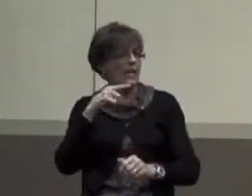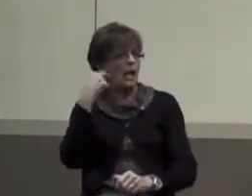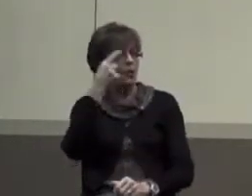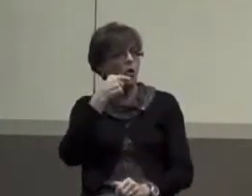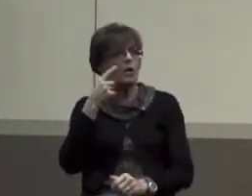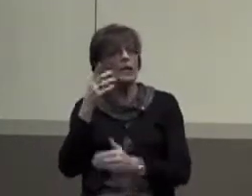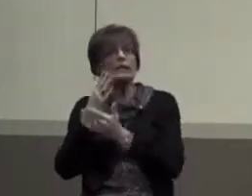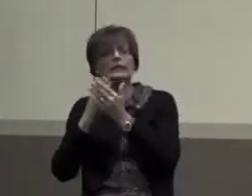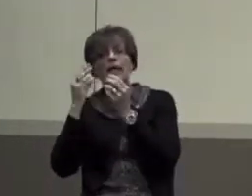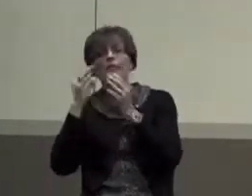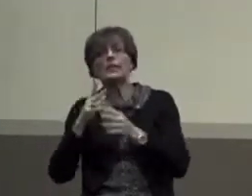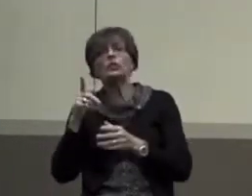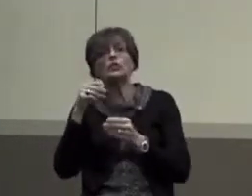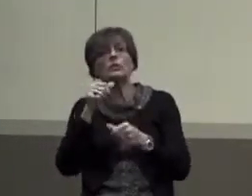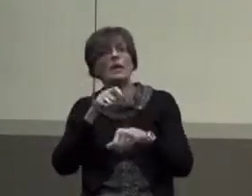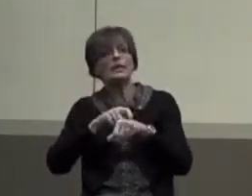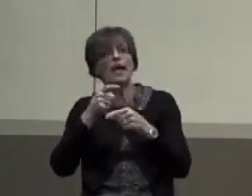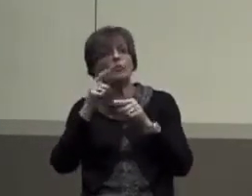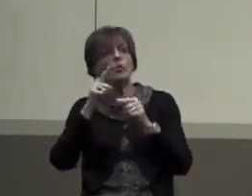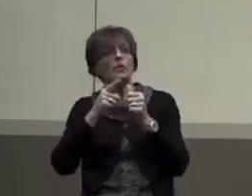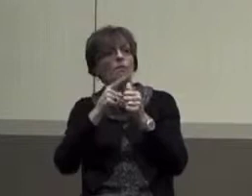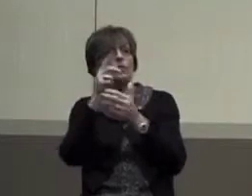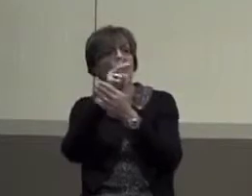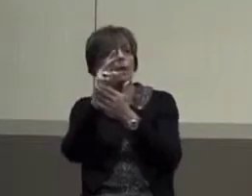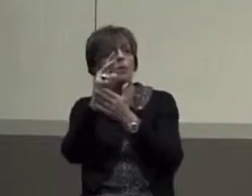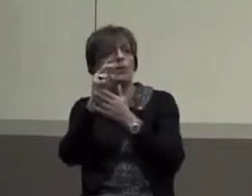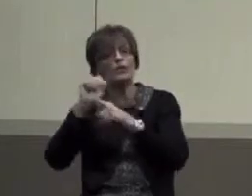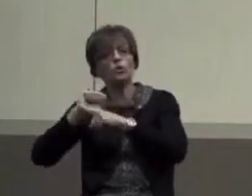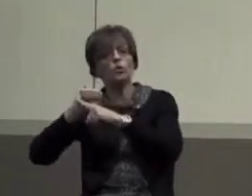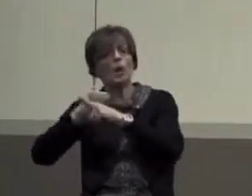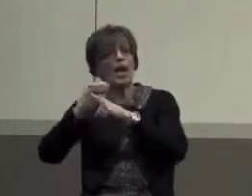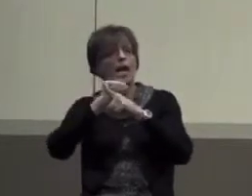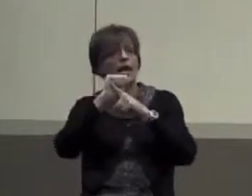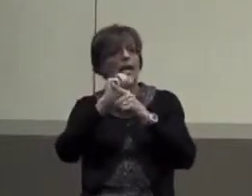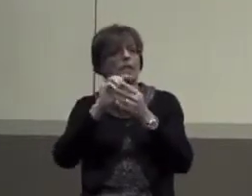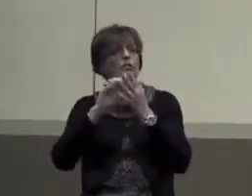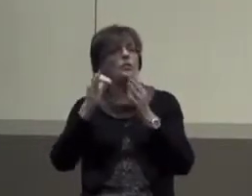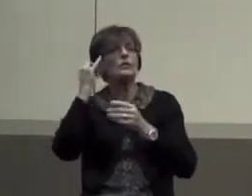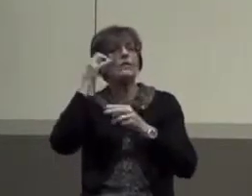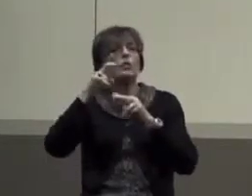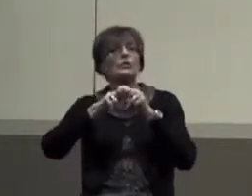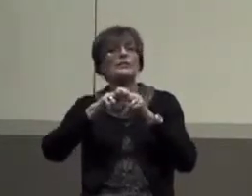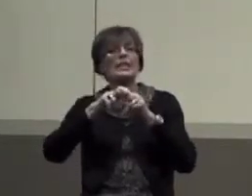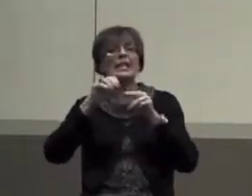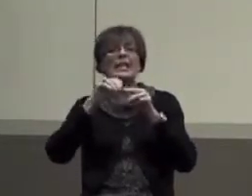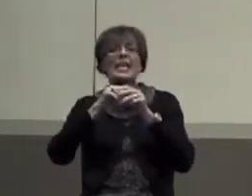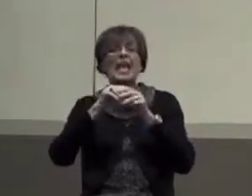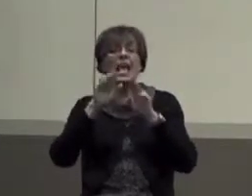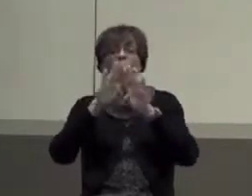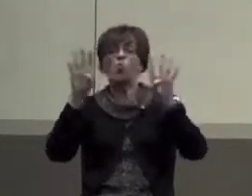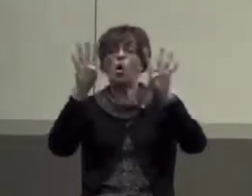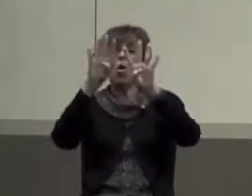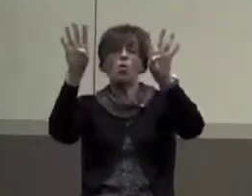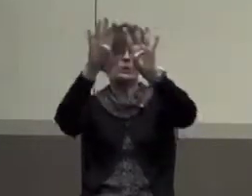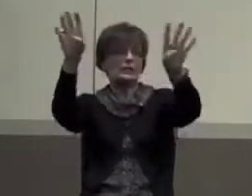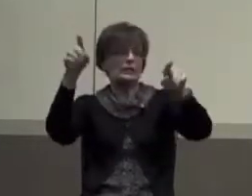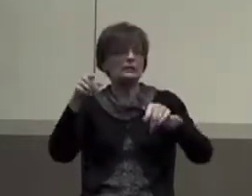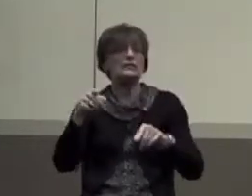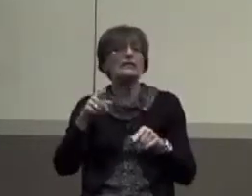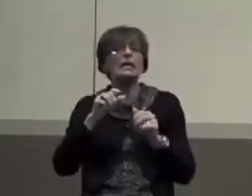spend some time during the first couple weeks to train their students how, if they're sitting in something like rows like this, how do you move your